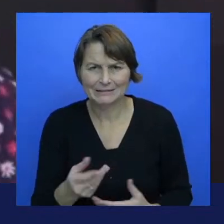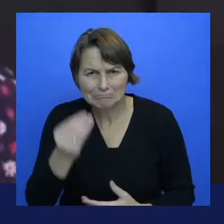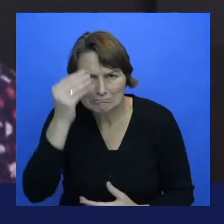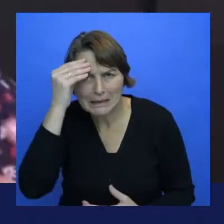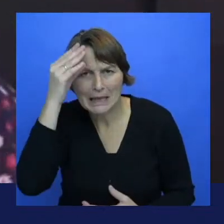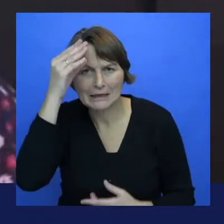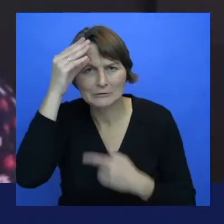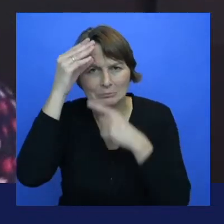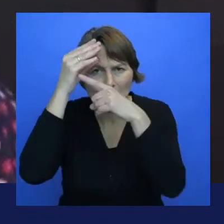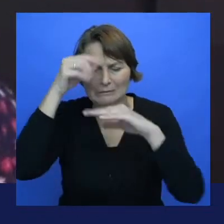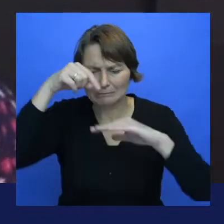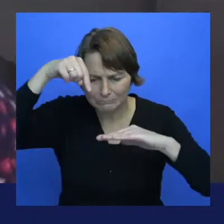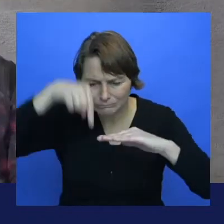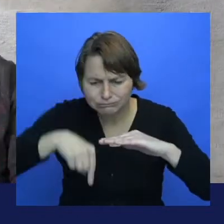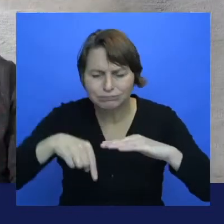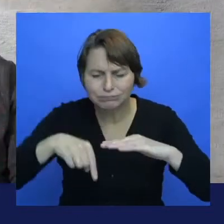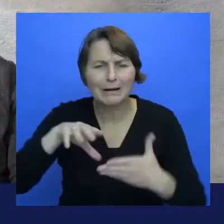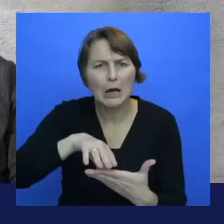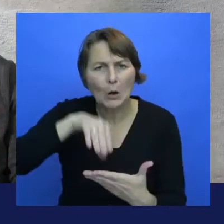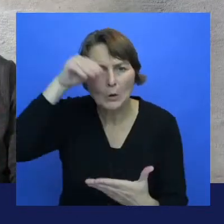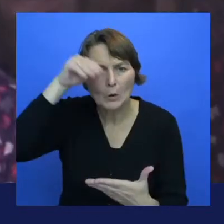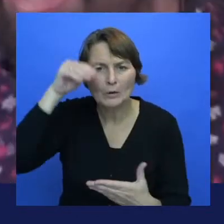the answer is close enough?